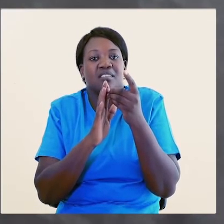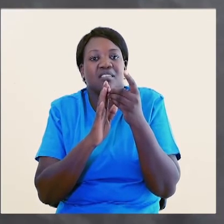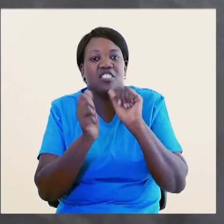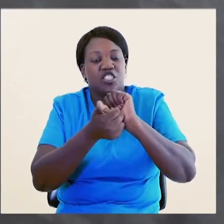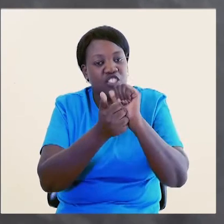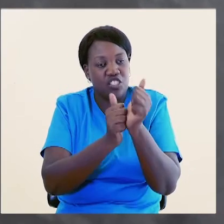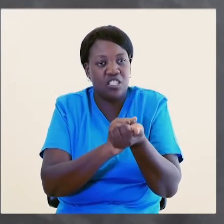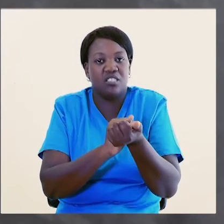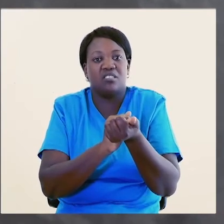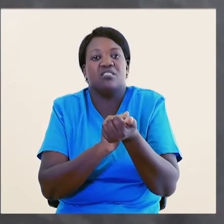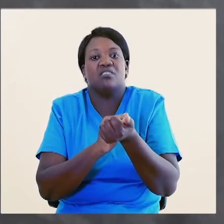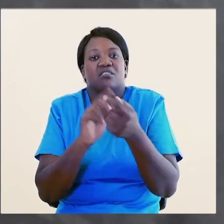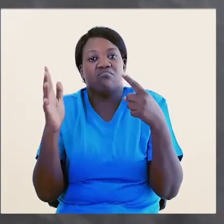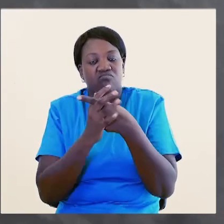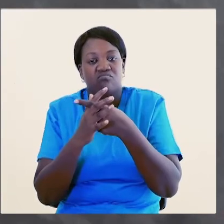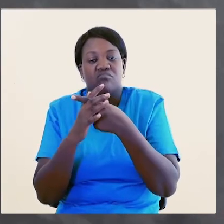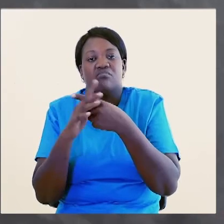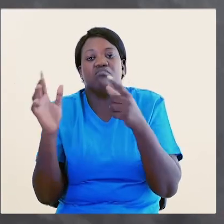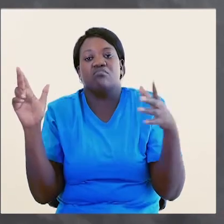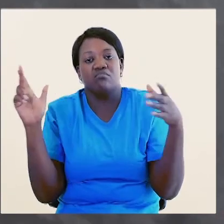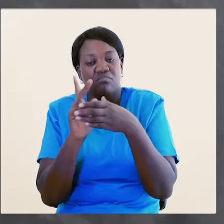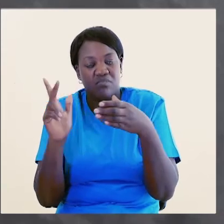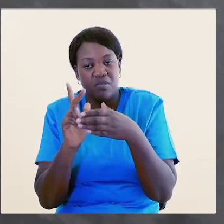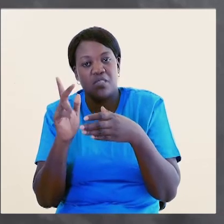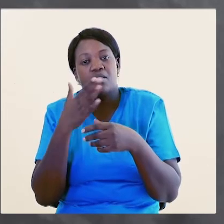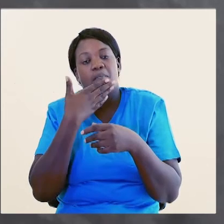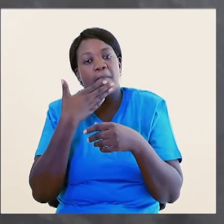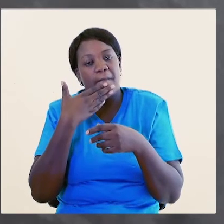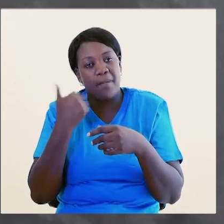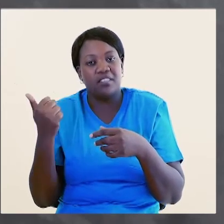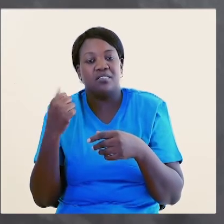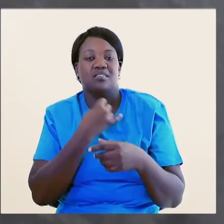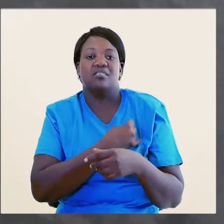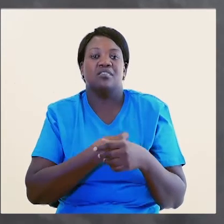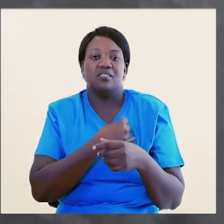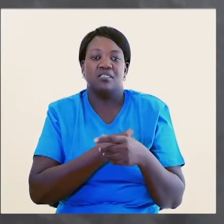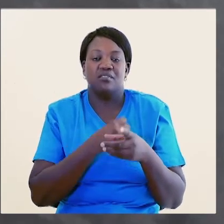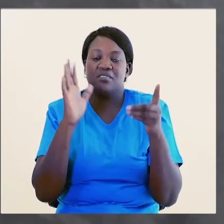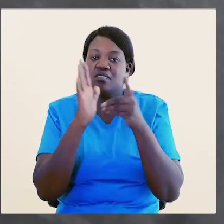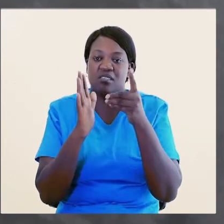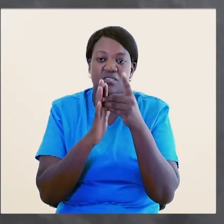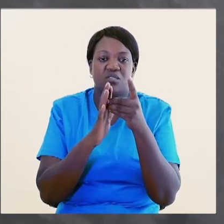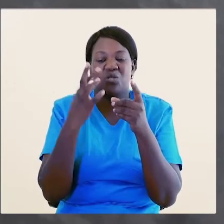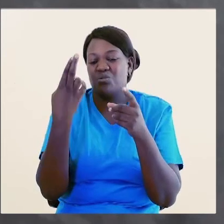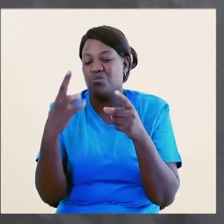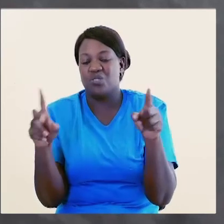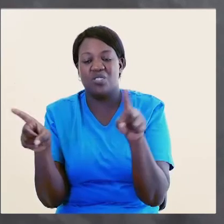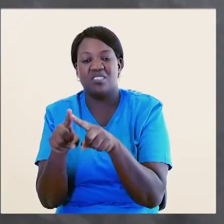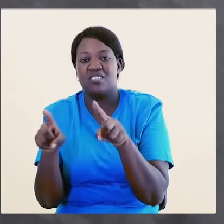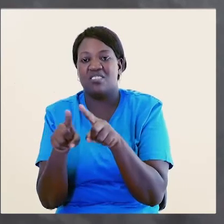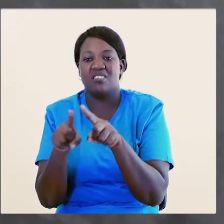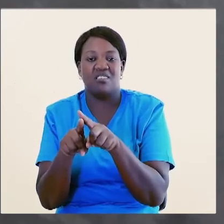affecting a society and giving people a better quality of life. But development does not always affect people